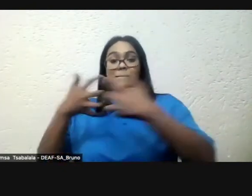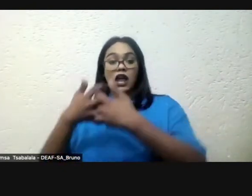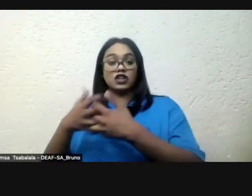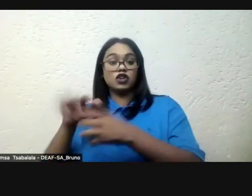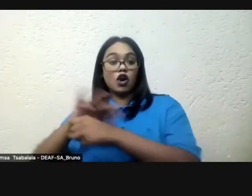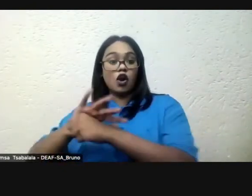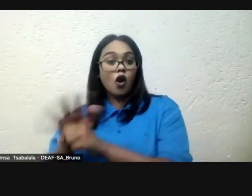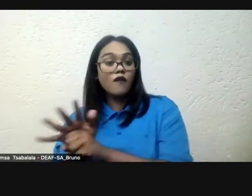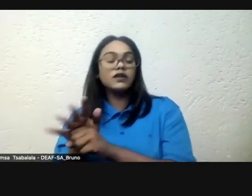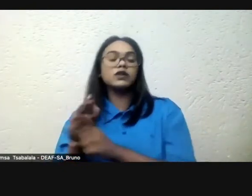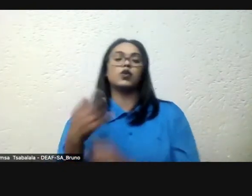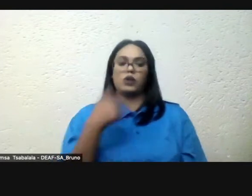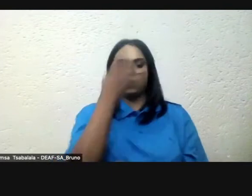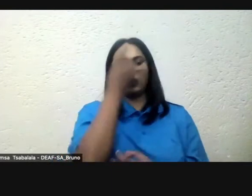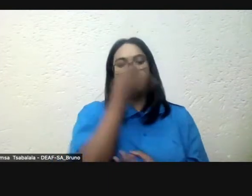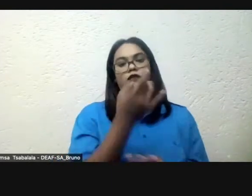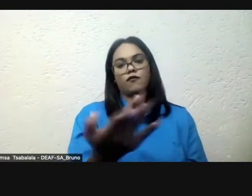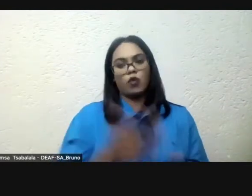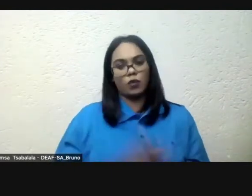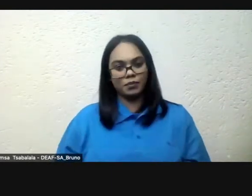waves.